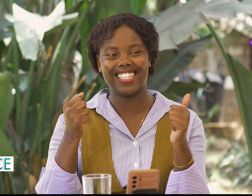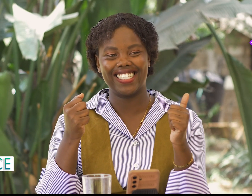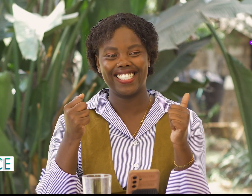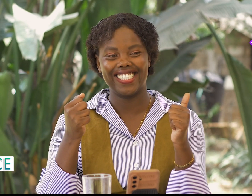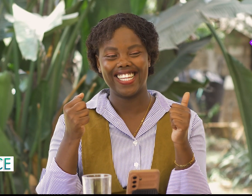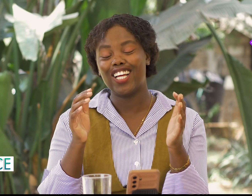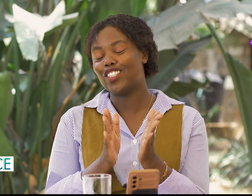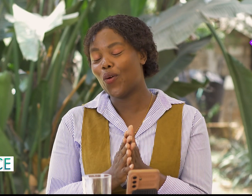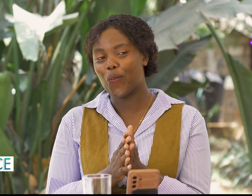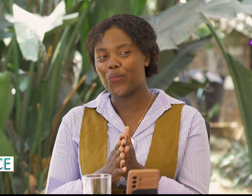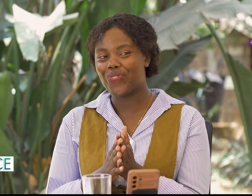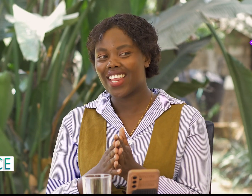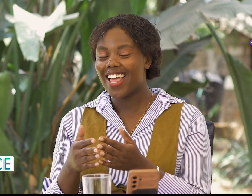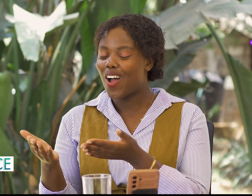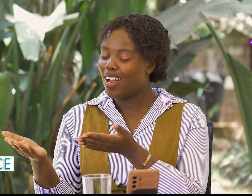So,